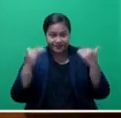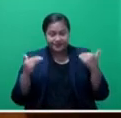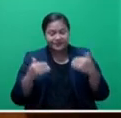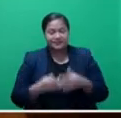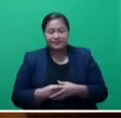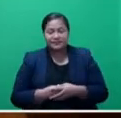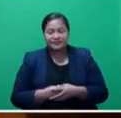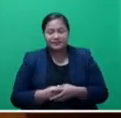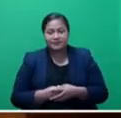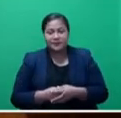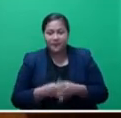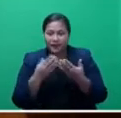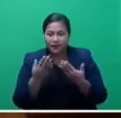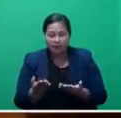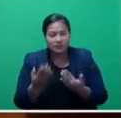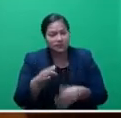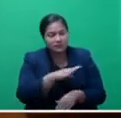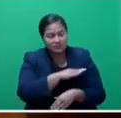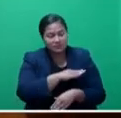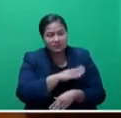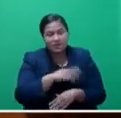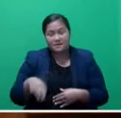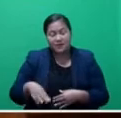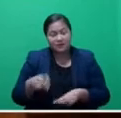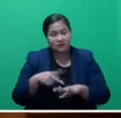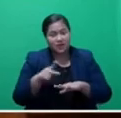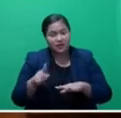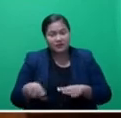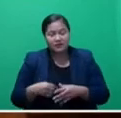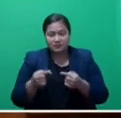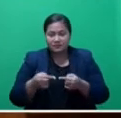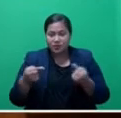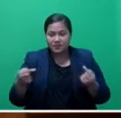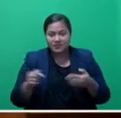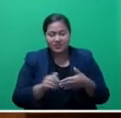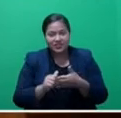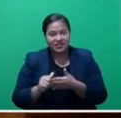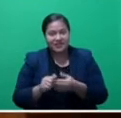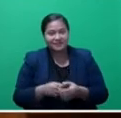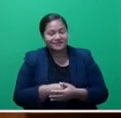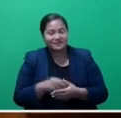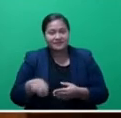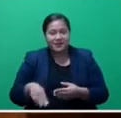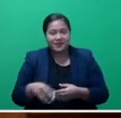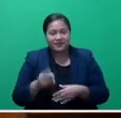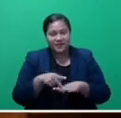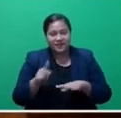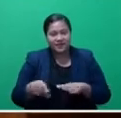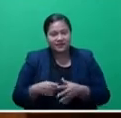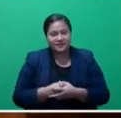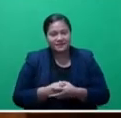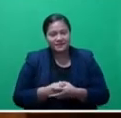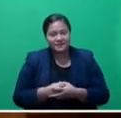Minister and members of Cabinet, Honourable Opposition Leader and members of Parliament, ladies and